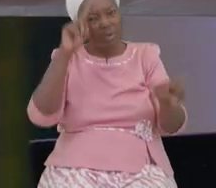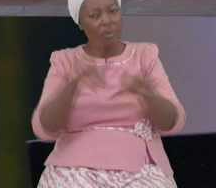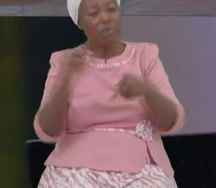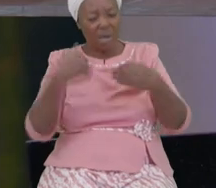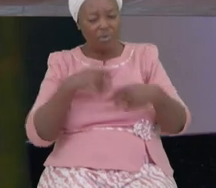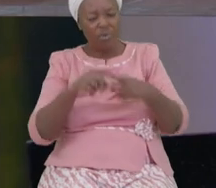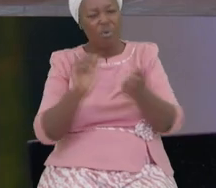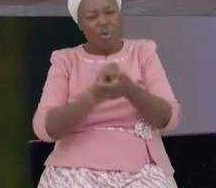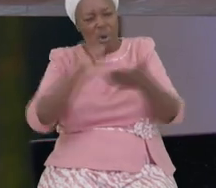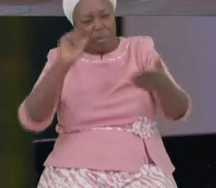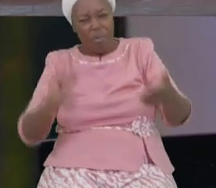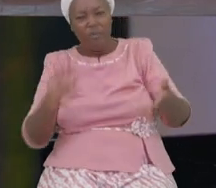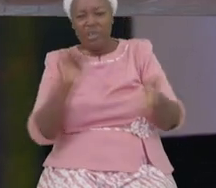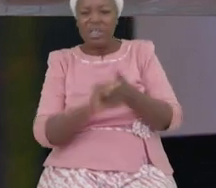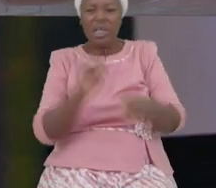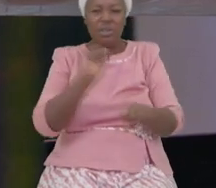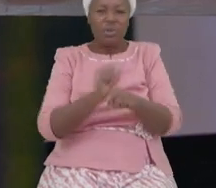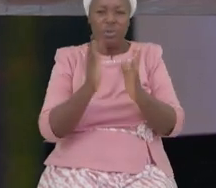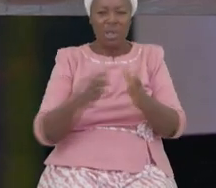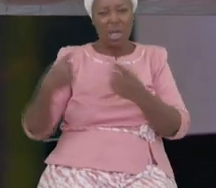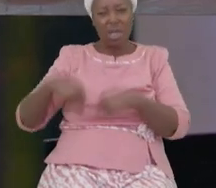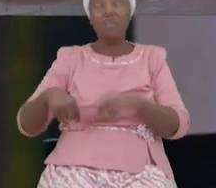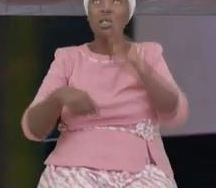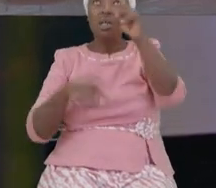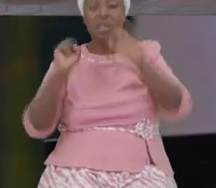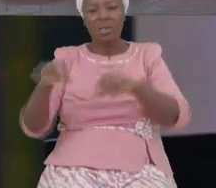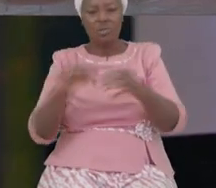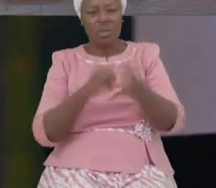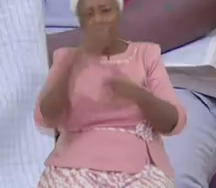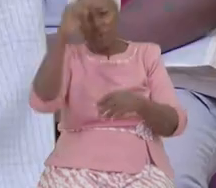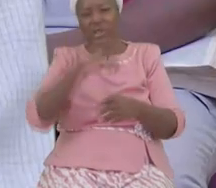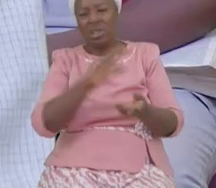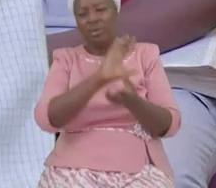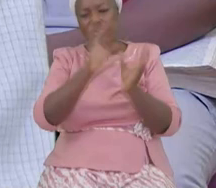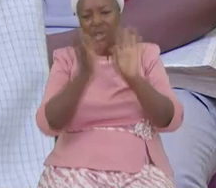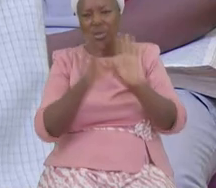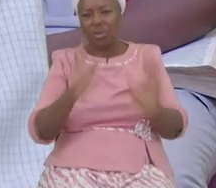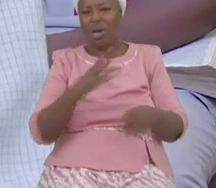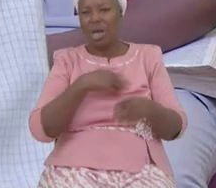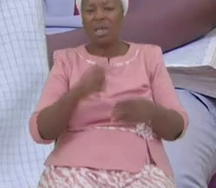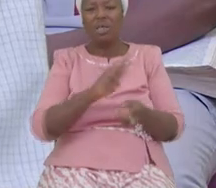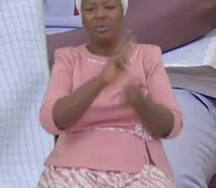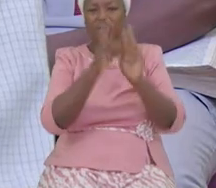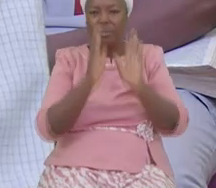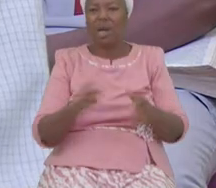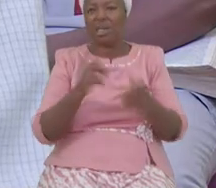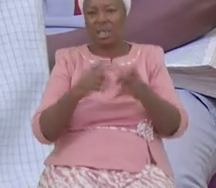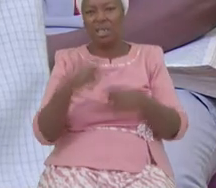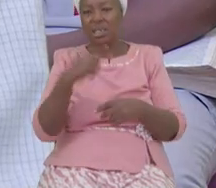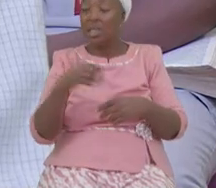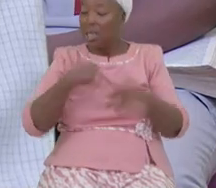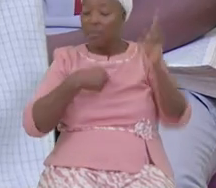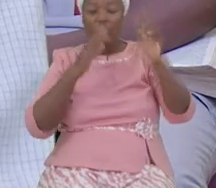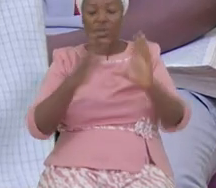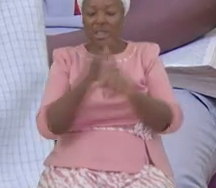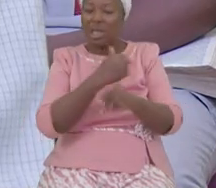heart. And he can do that. He's the creator, he's the redeemer. And he says, I will take away the